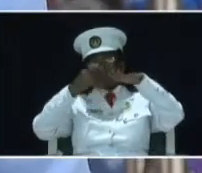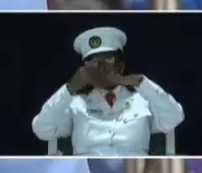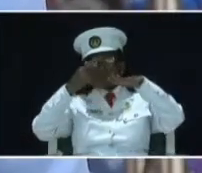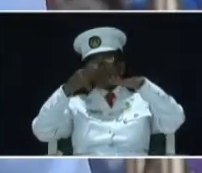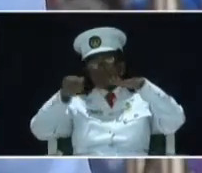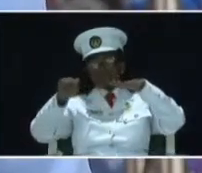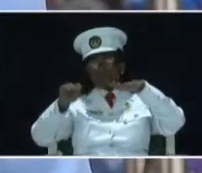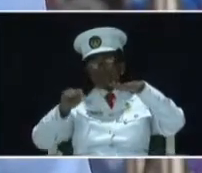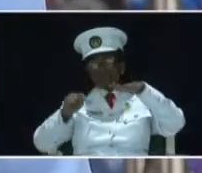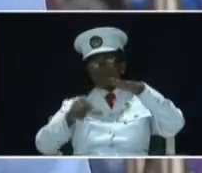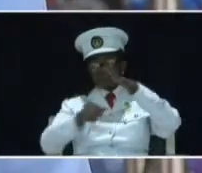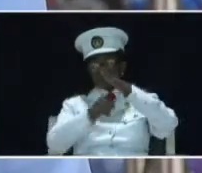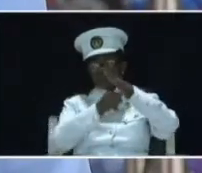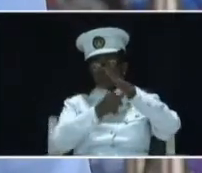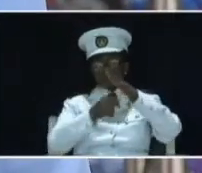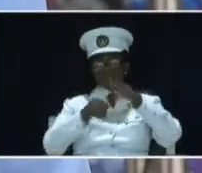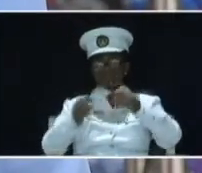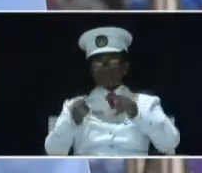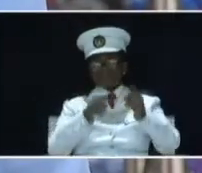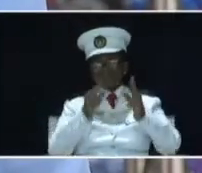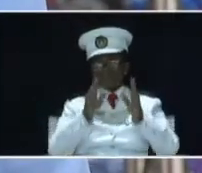very crucial.